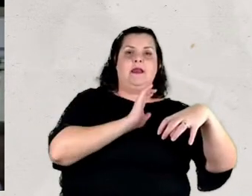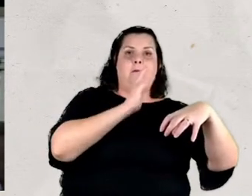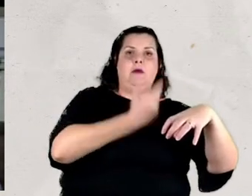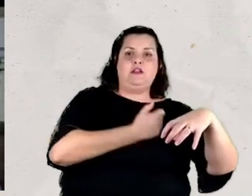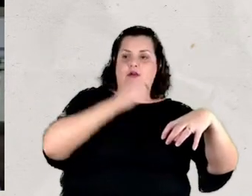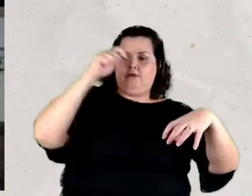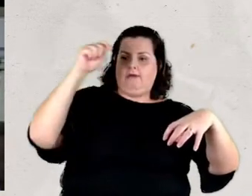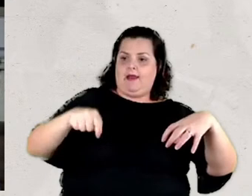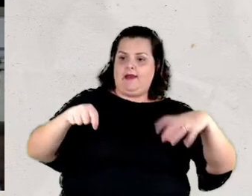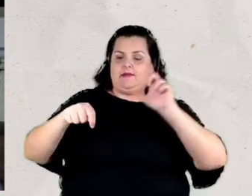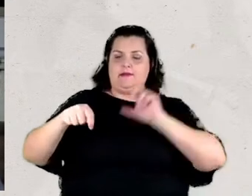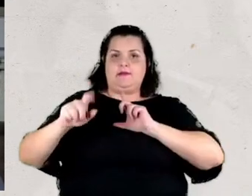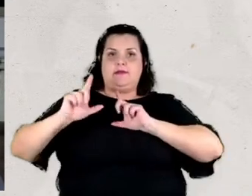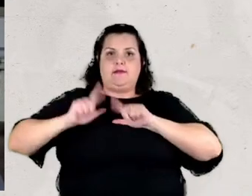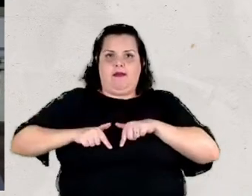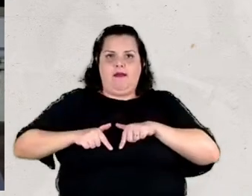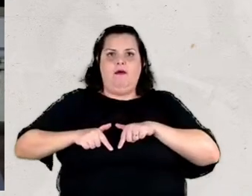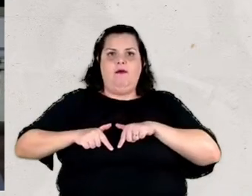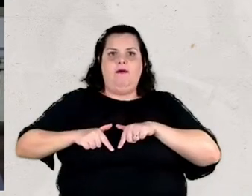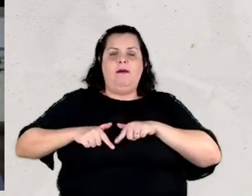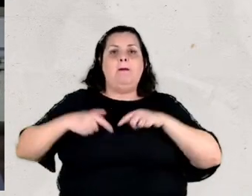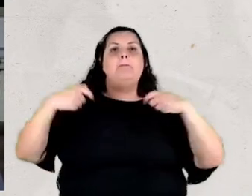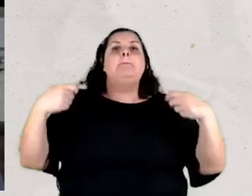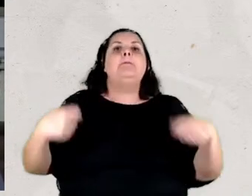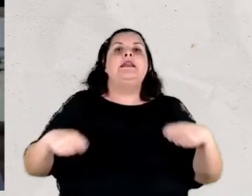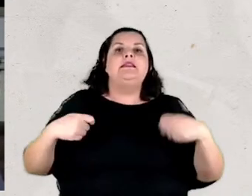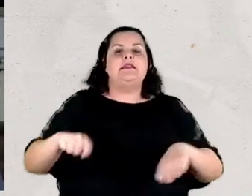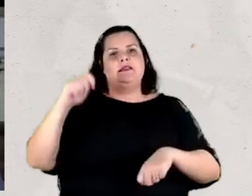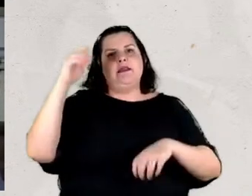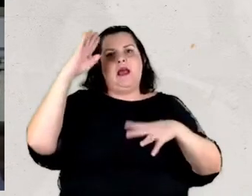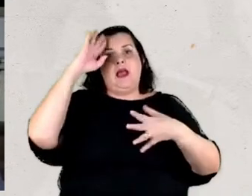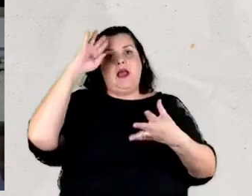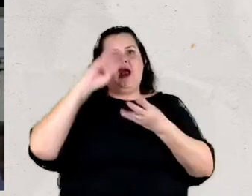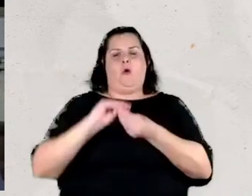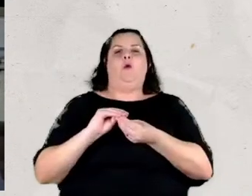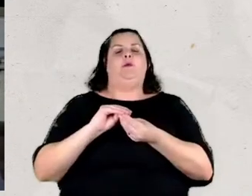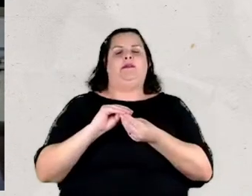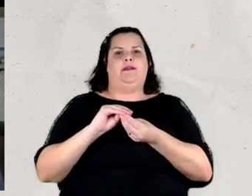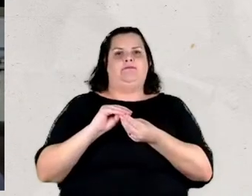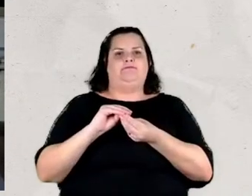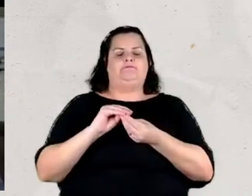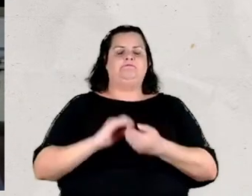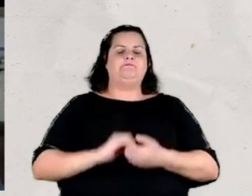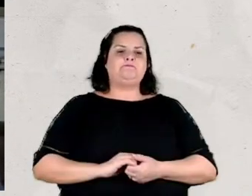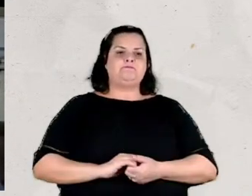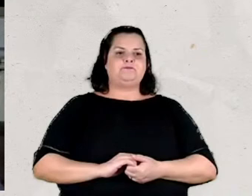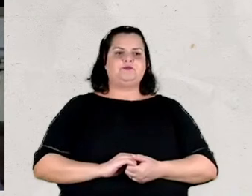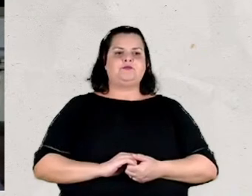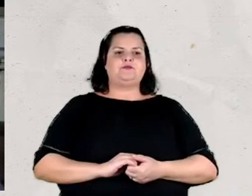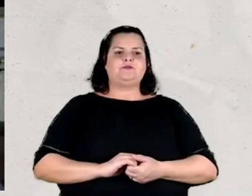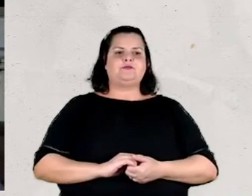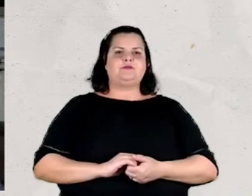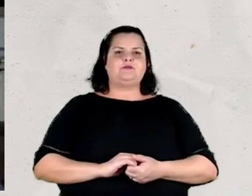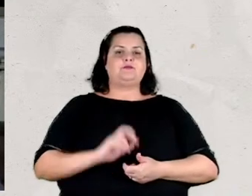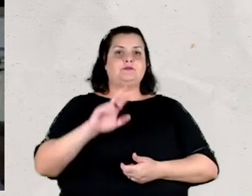Muito obrigado, Yossi, pela resposta. Raul, você quiser dizer alguma coisa